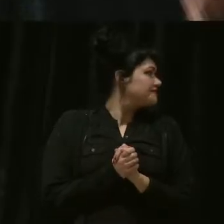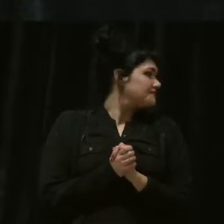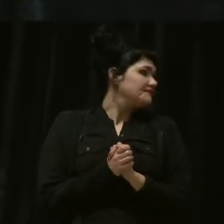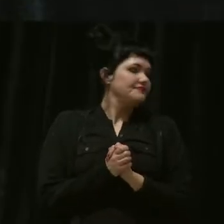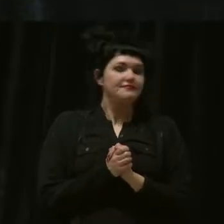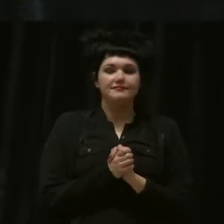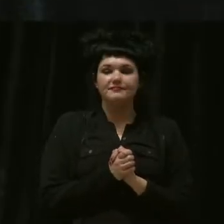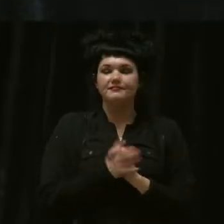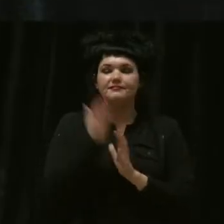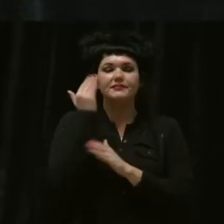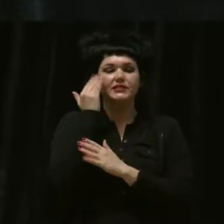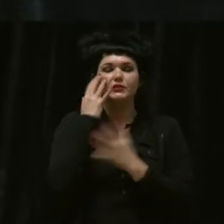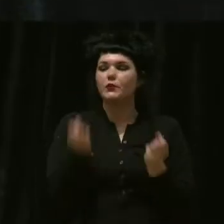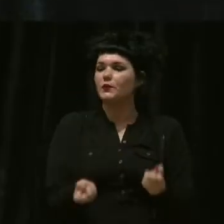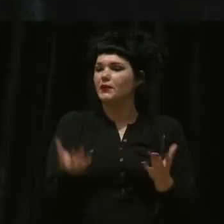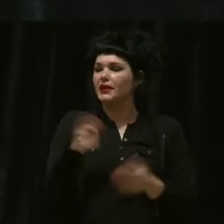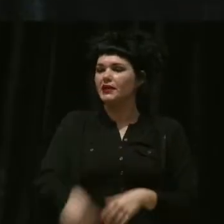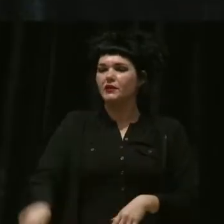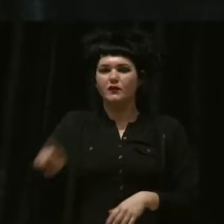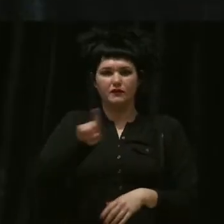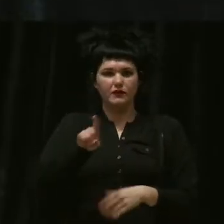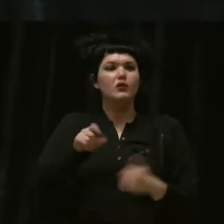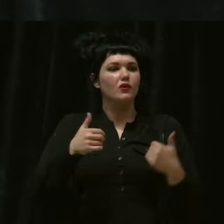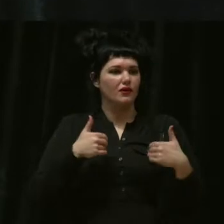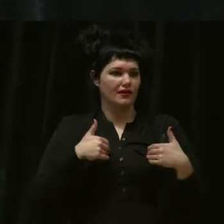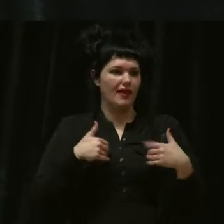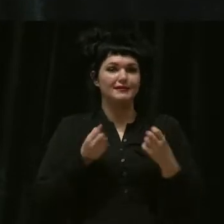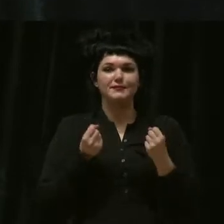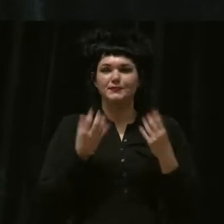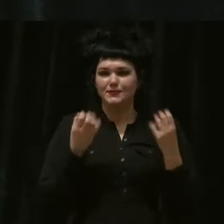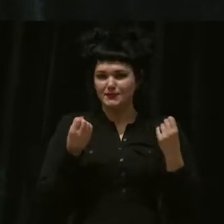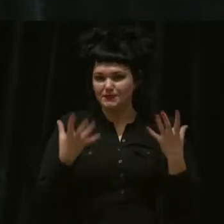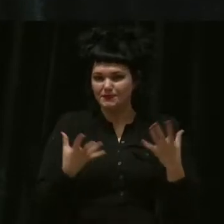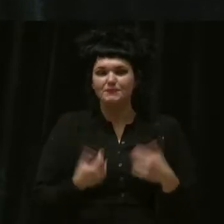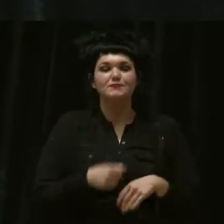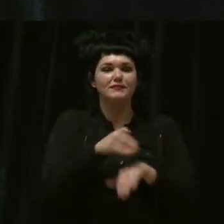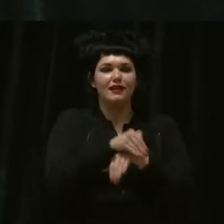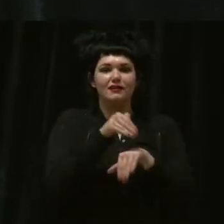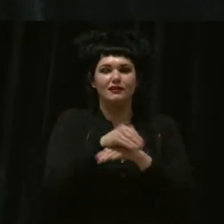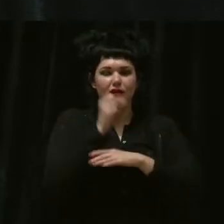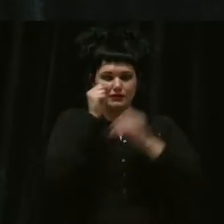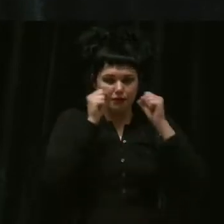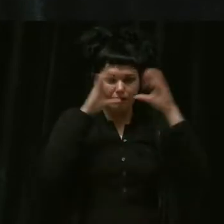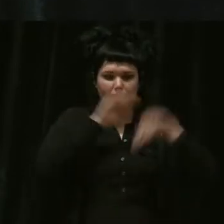And I know many of you have had relatively sleepless nights for nothing to be happening.